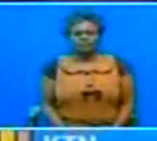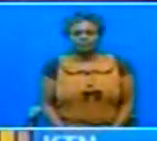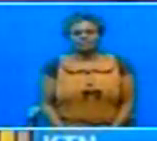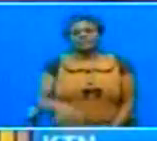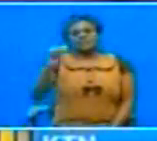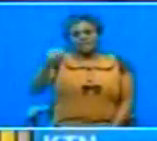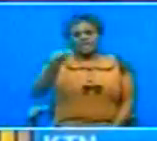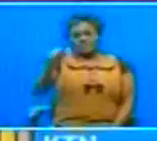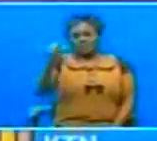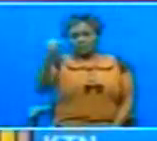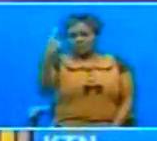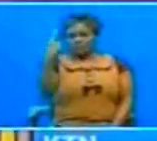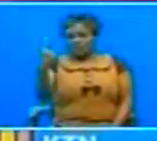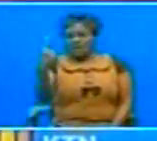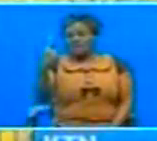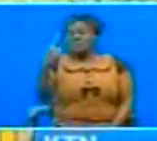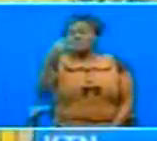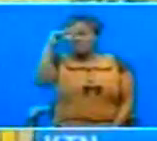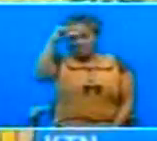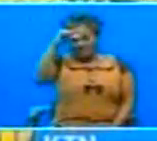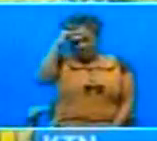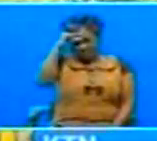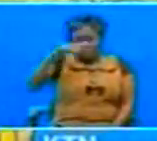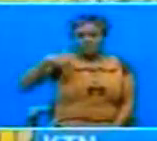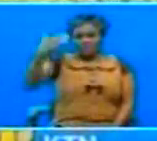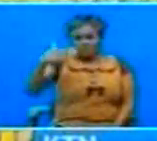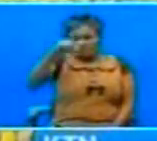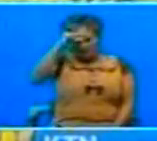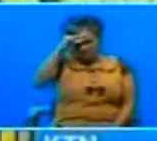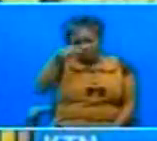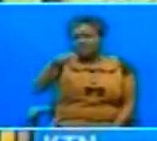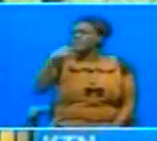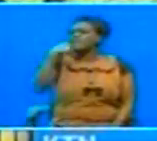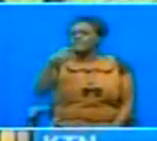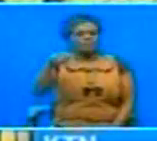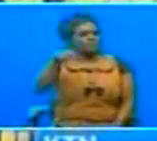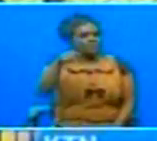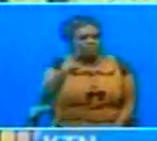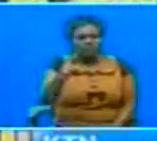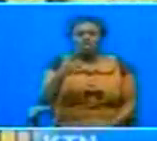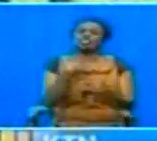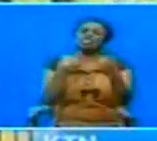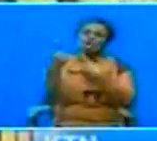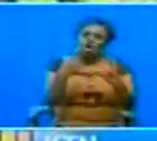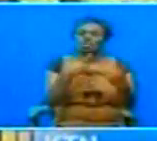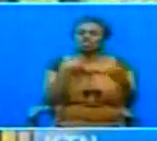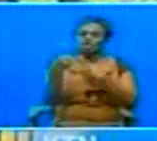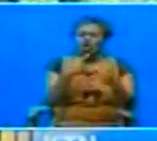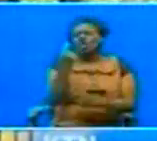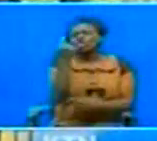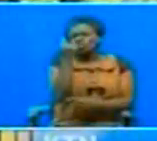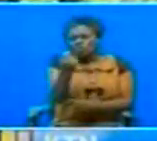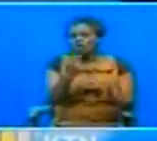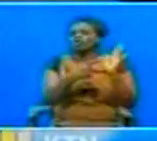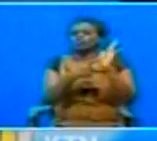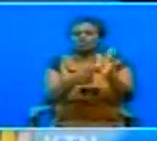Yet for 51 years, government after government, the Talai clan says it's been all talk and so little to show for